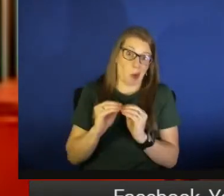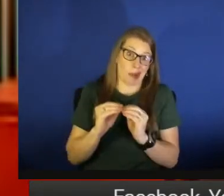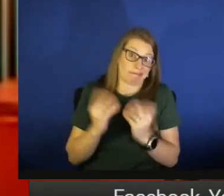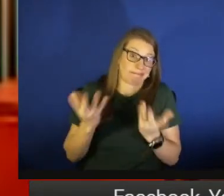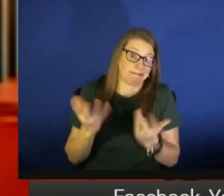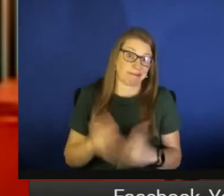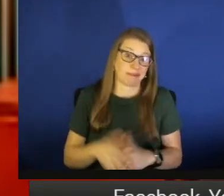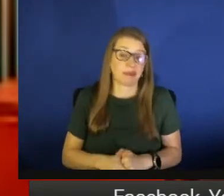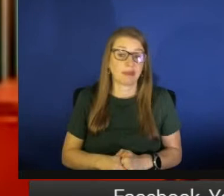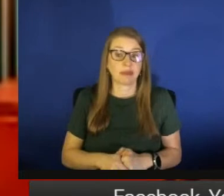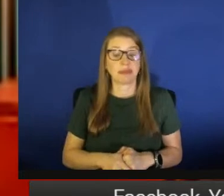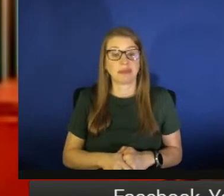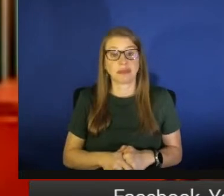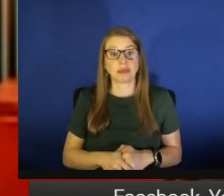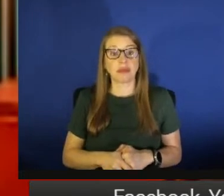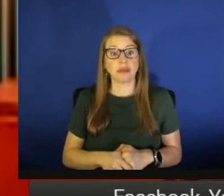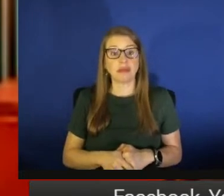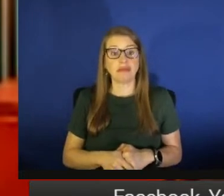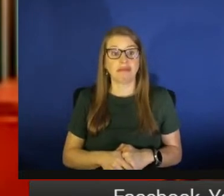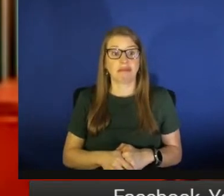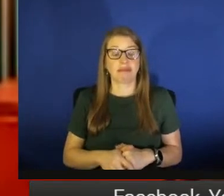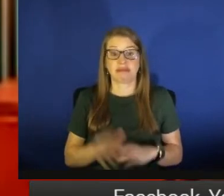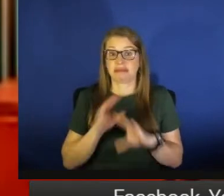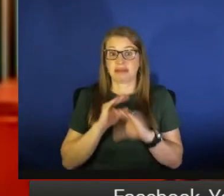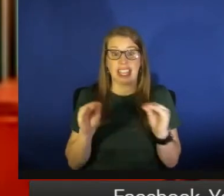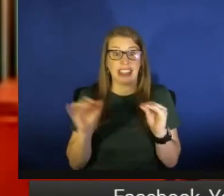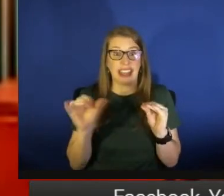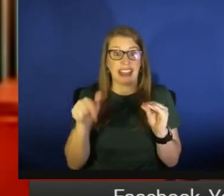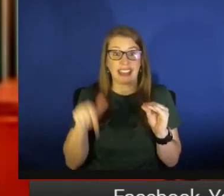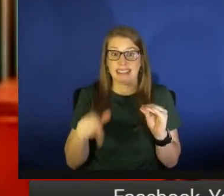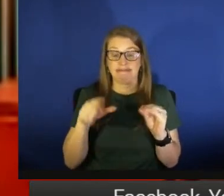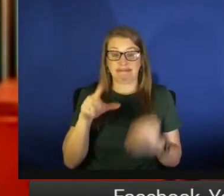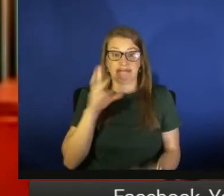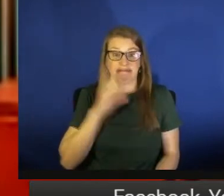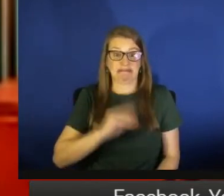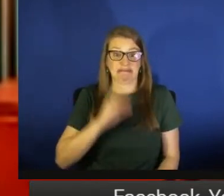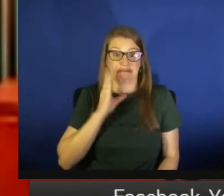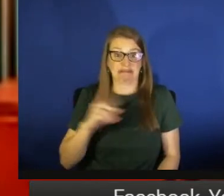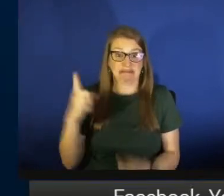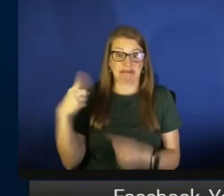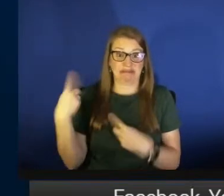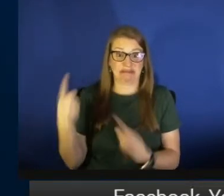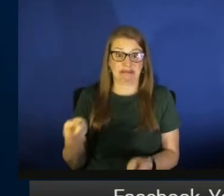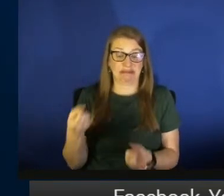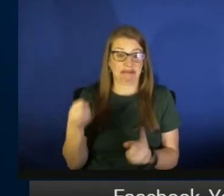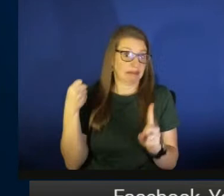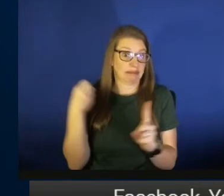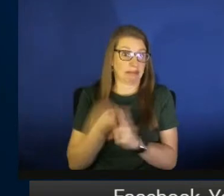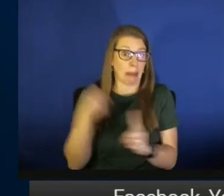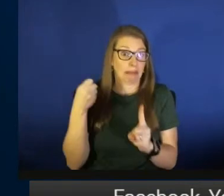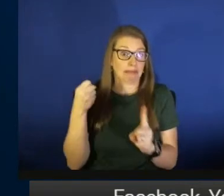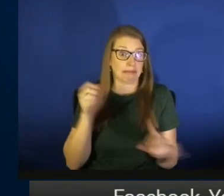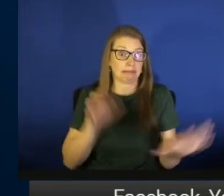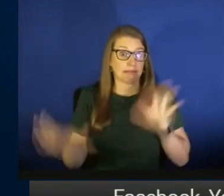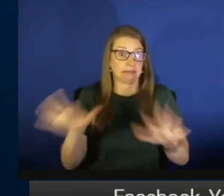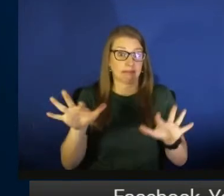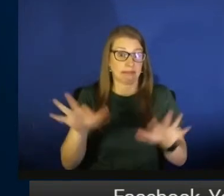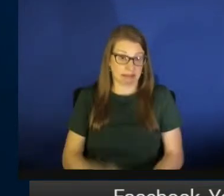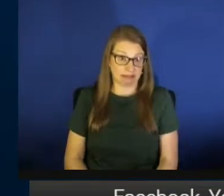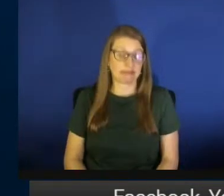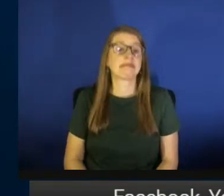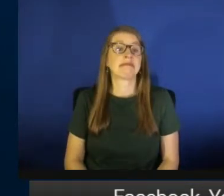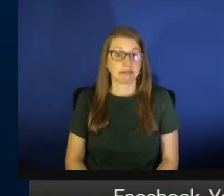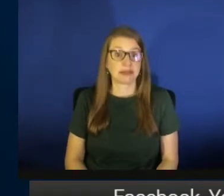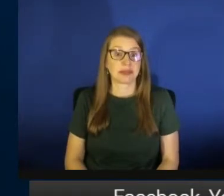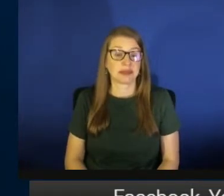instances. So there's nothing like it in our industry. It was completely unprecedented. It was. This update,